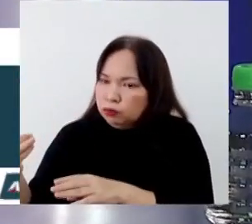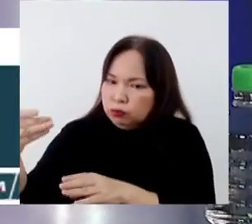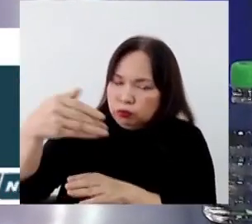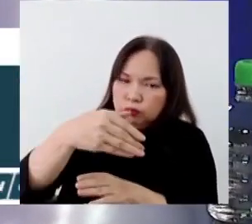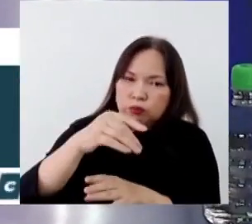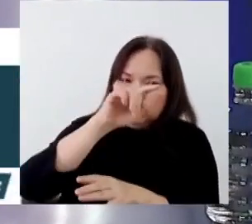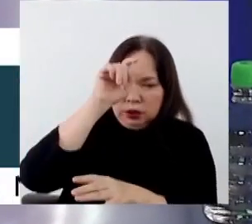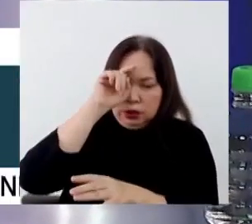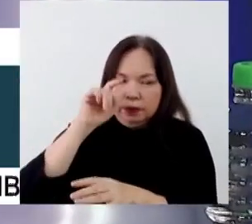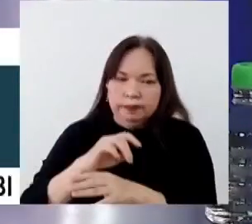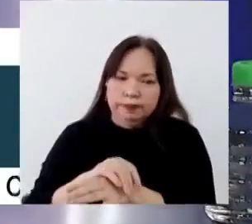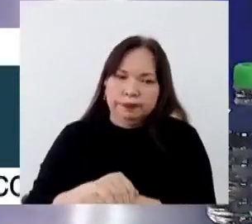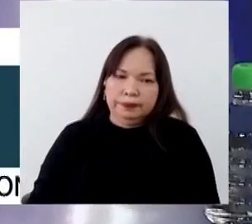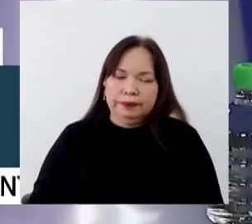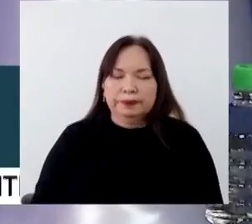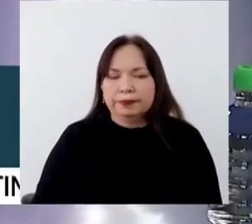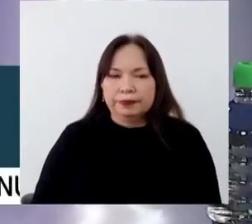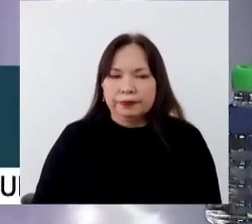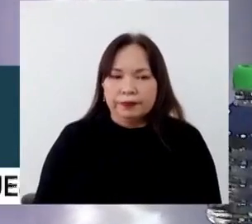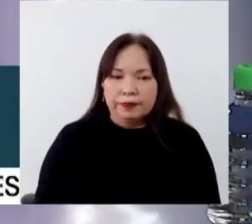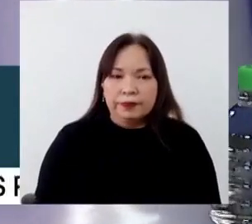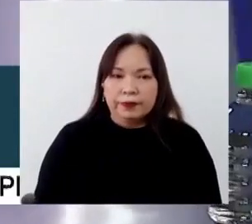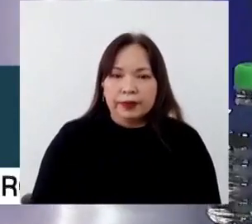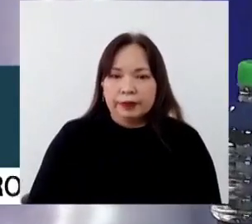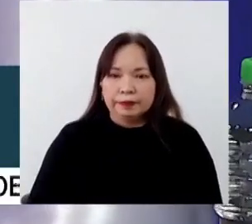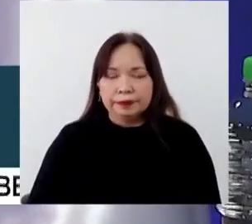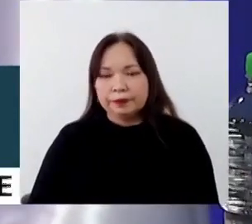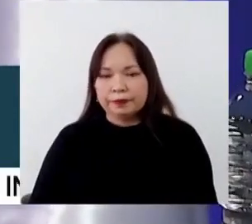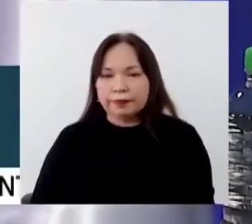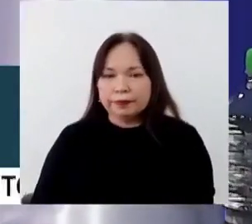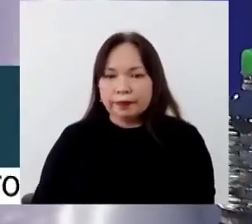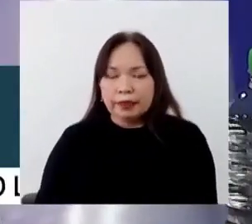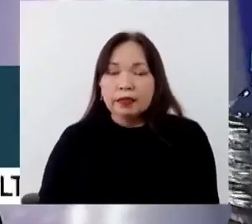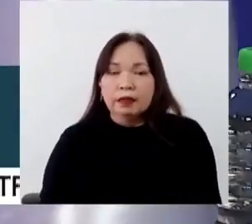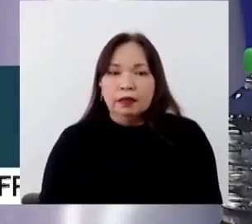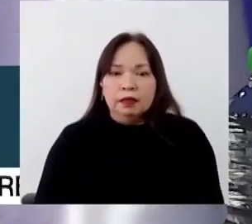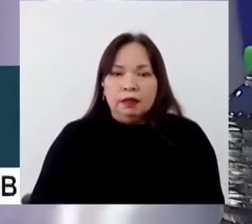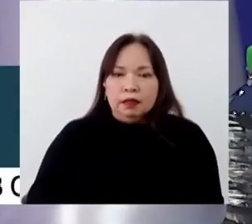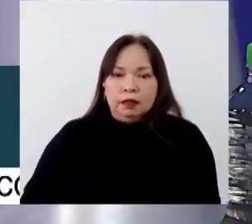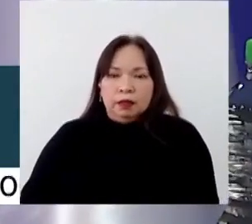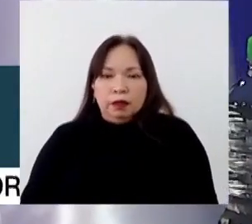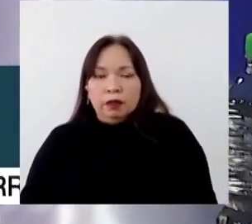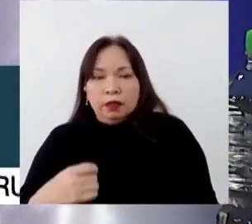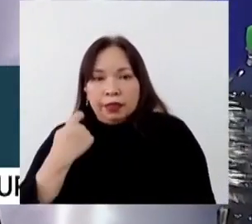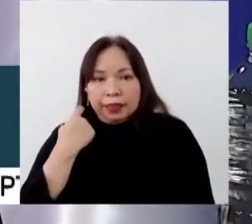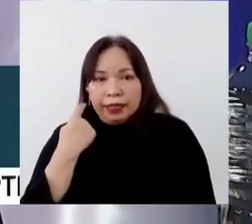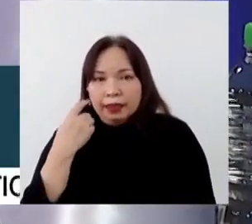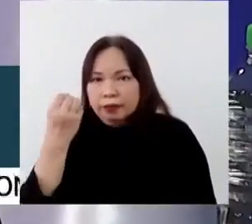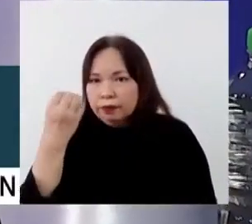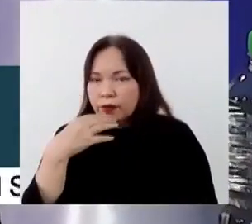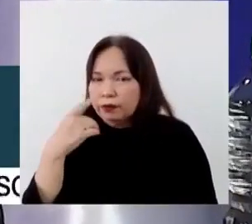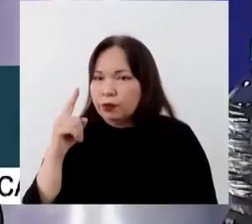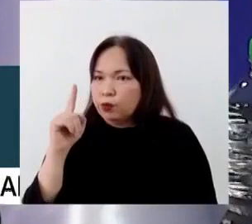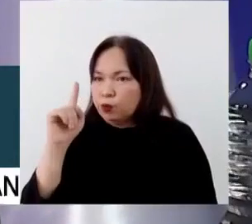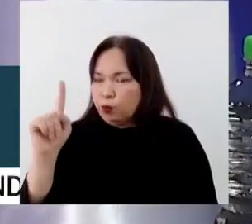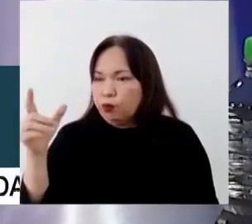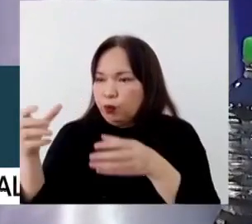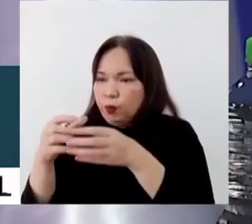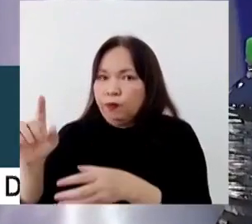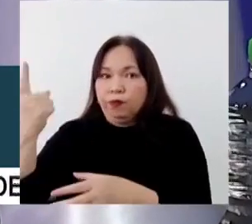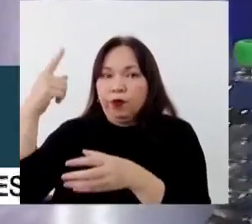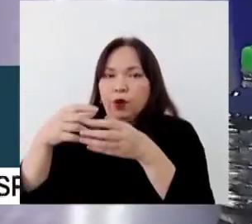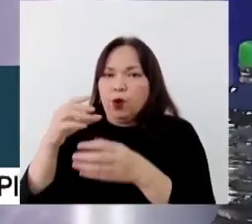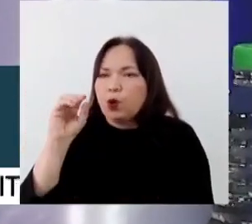Okay. Marcel Halili, TV5. Sir, yun pong nabanggit ninyo kanina, first batch po nung magre-repatriate sa Israel sa